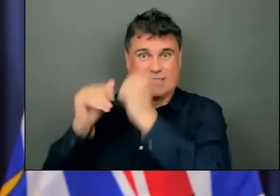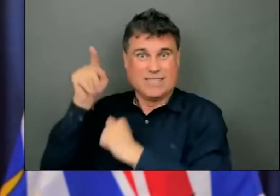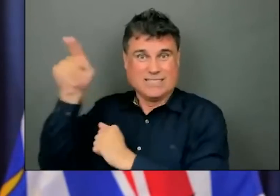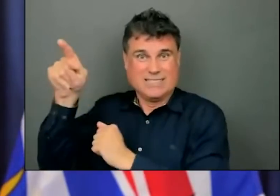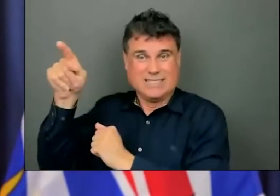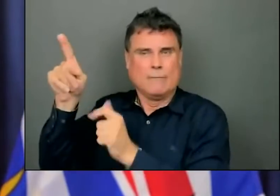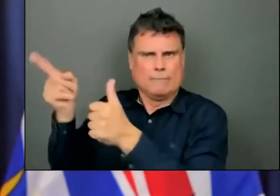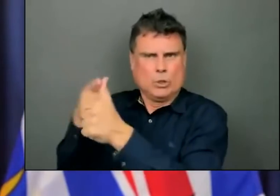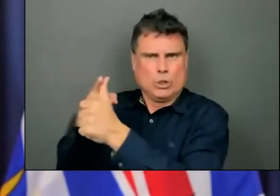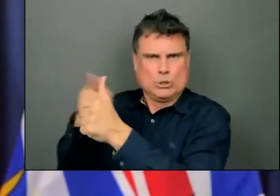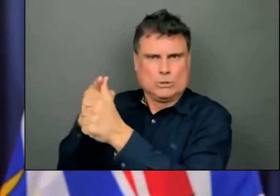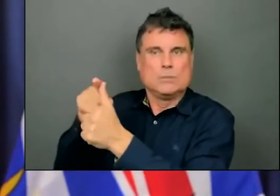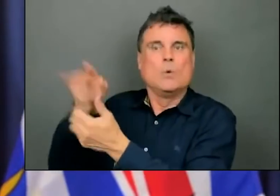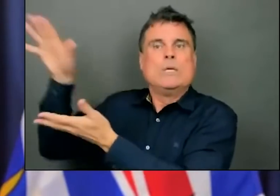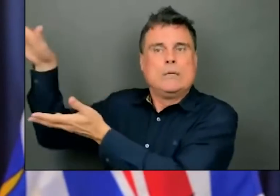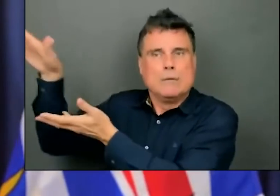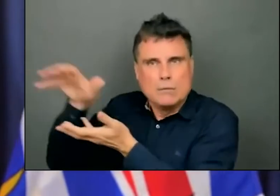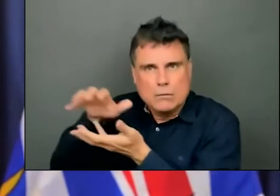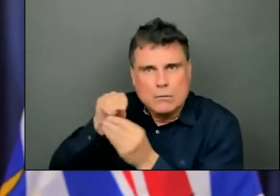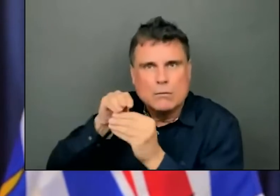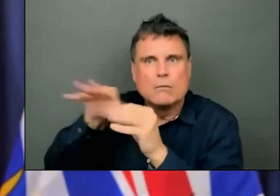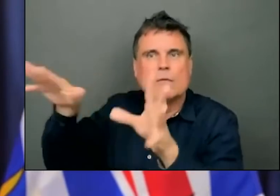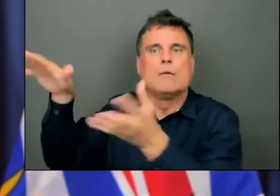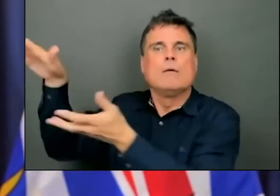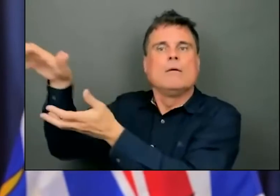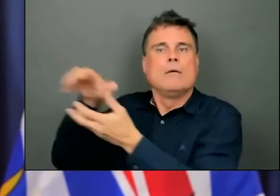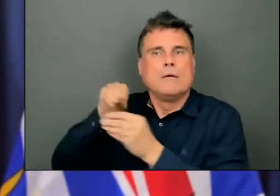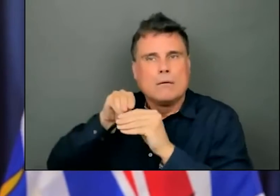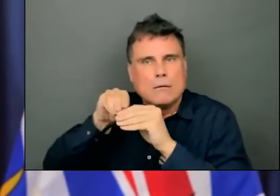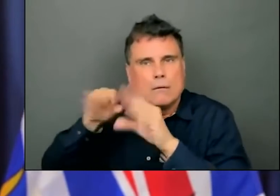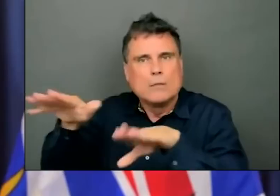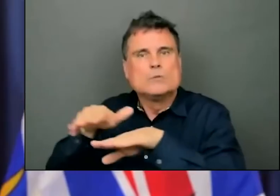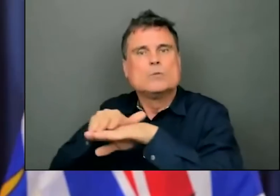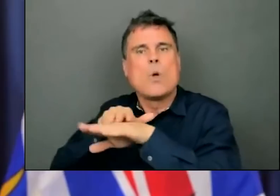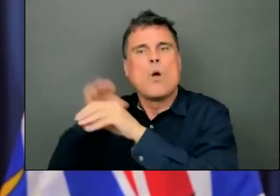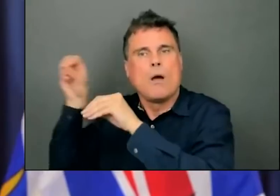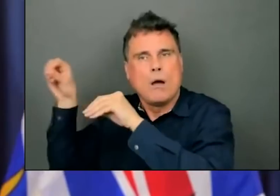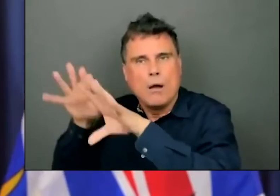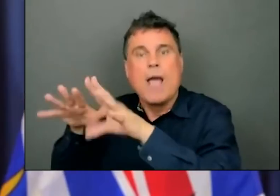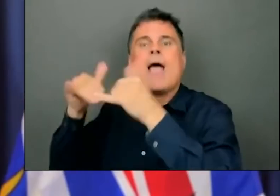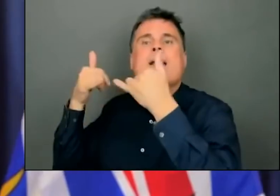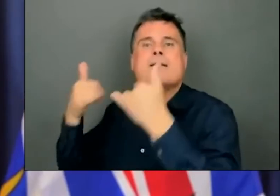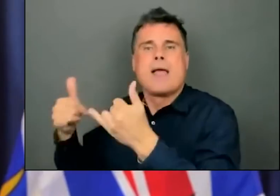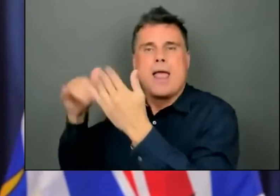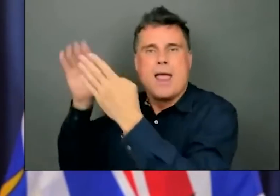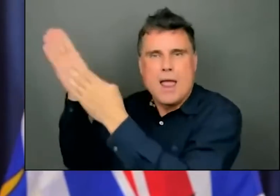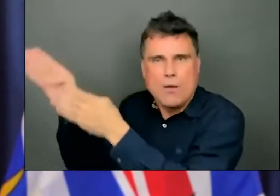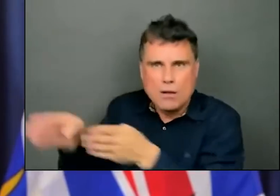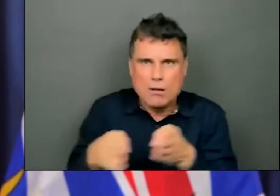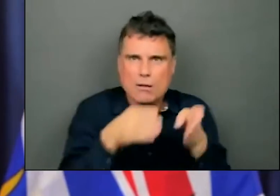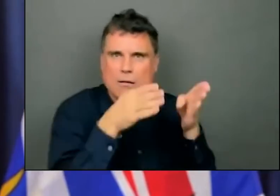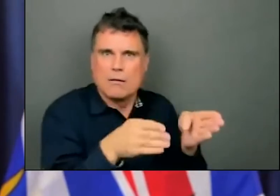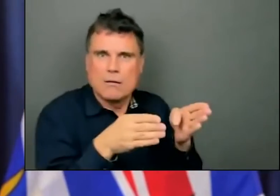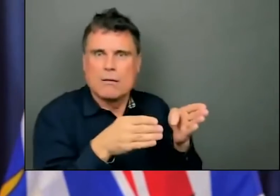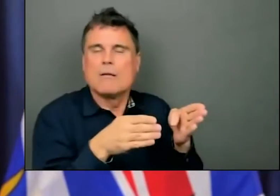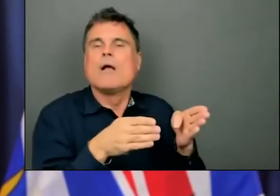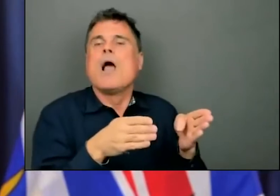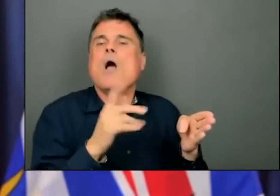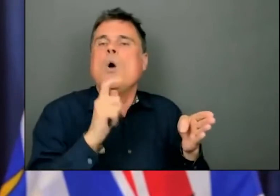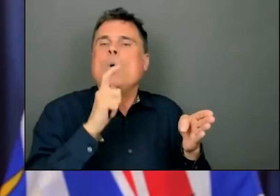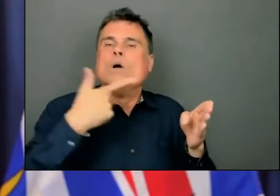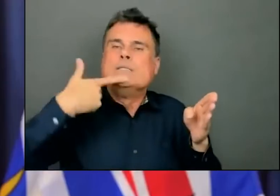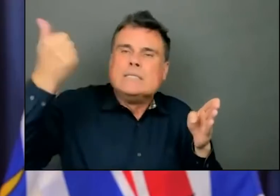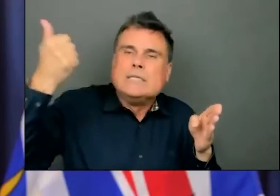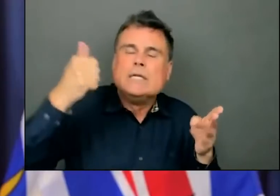time before most adults had access to them. We focused on long-term care and other things, so people had time with it. Whereas with the pediatric vaccines, basically we